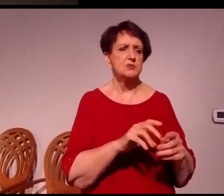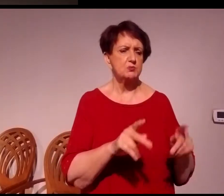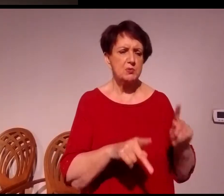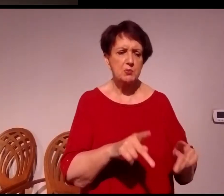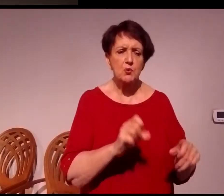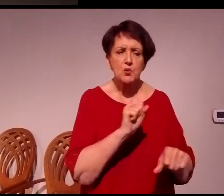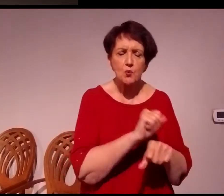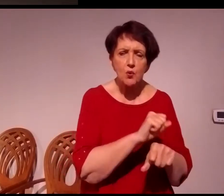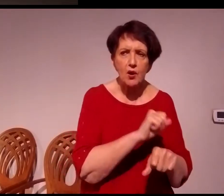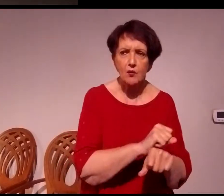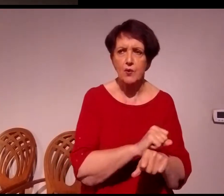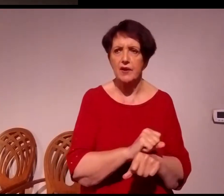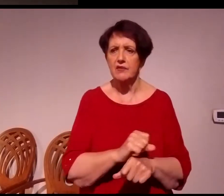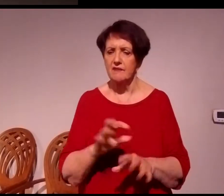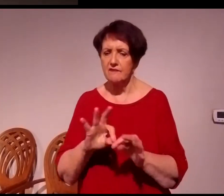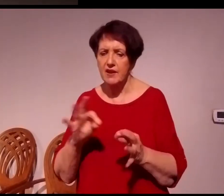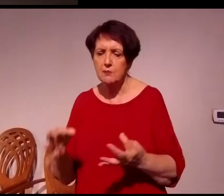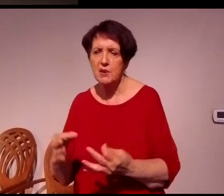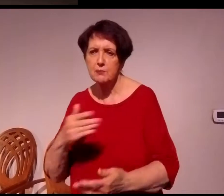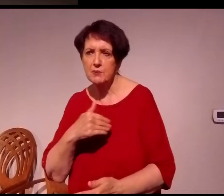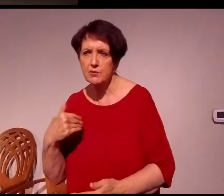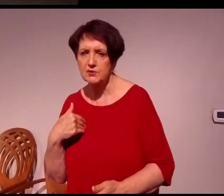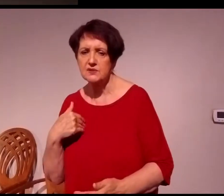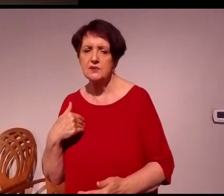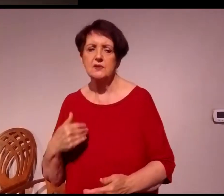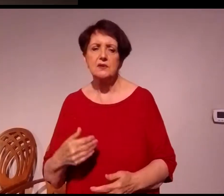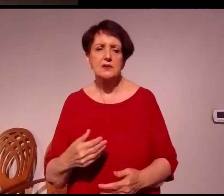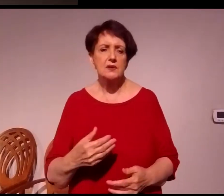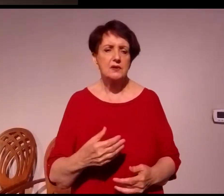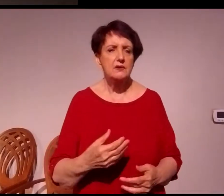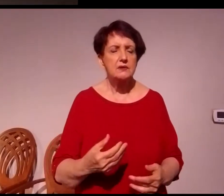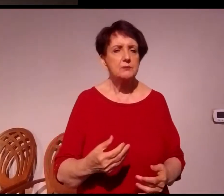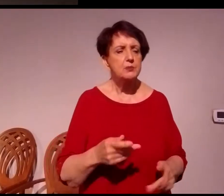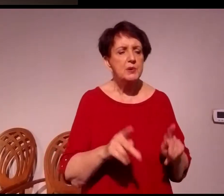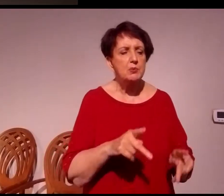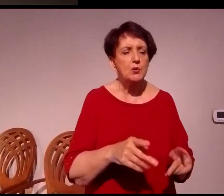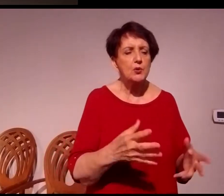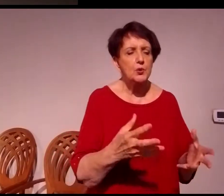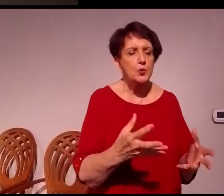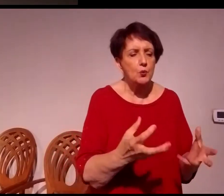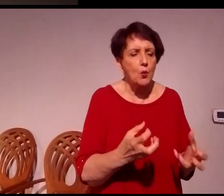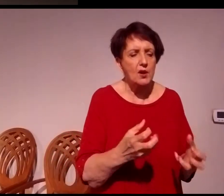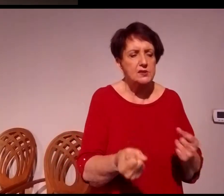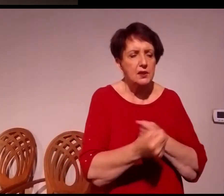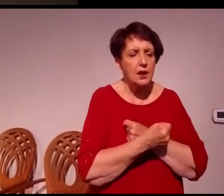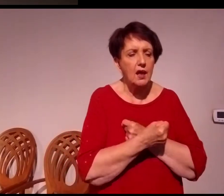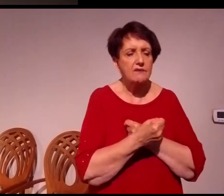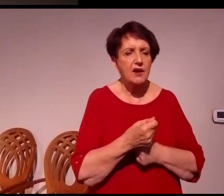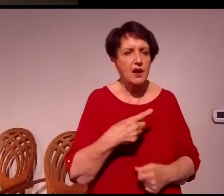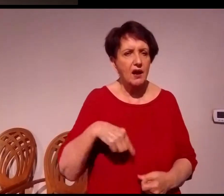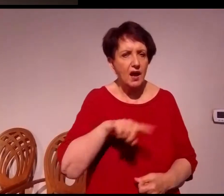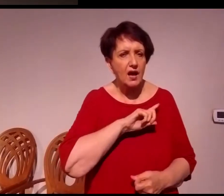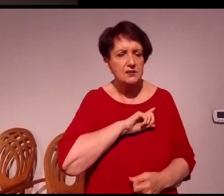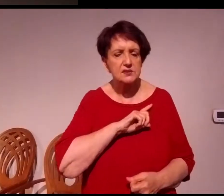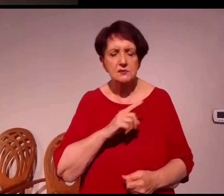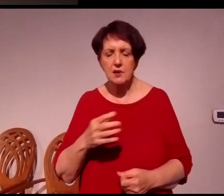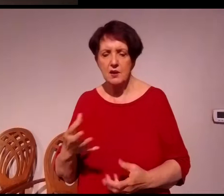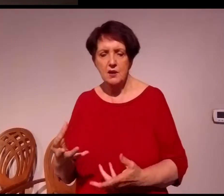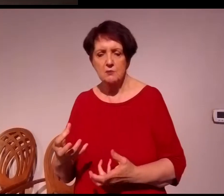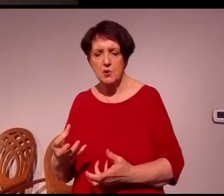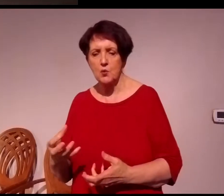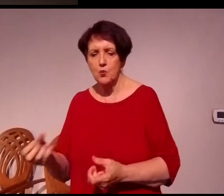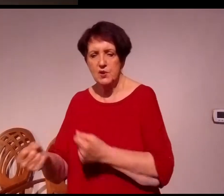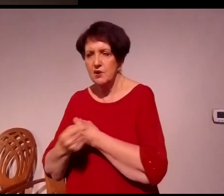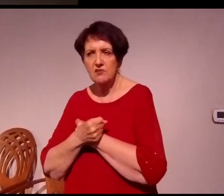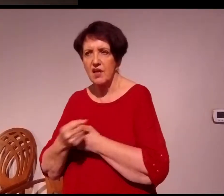so desperately for them to love us that we don't love ourselves. And so when we are not feeling our self-worth, we might have